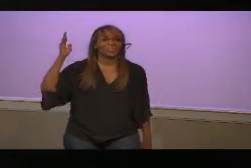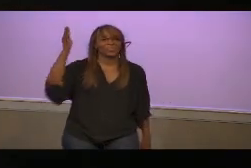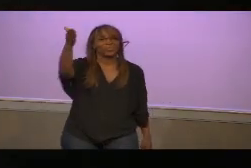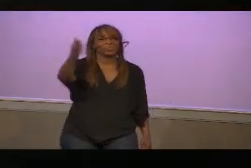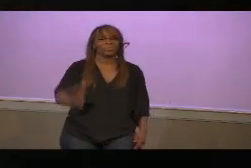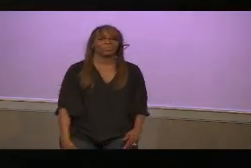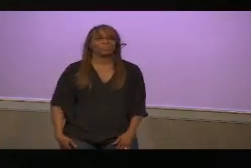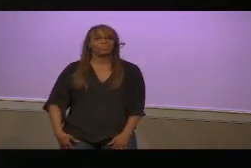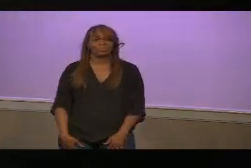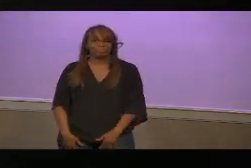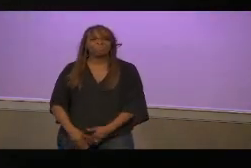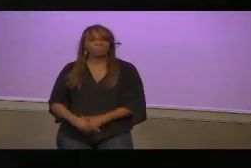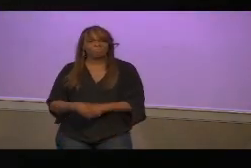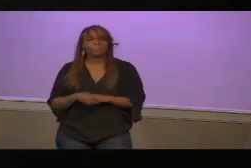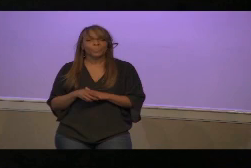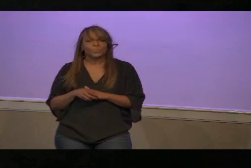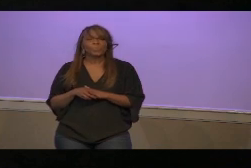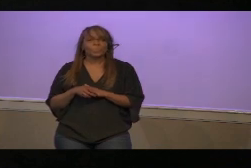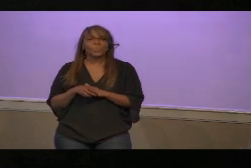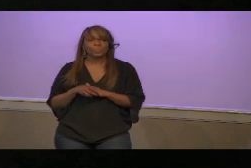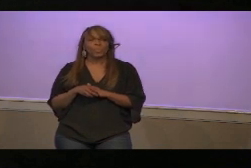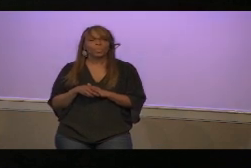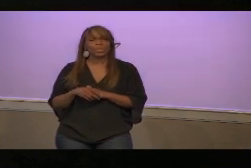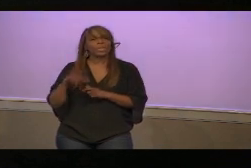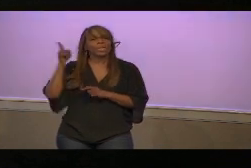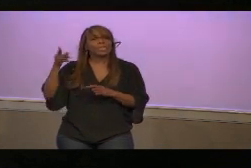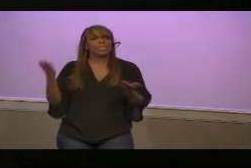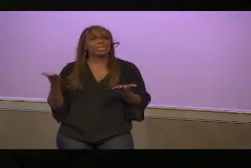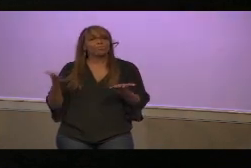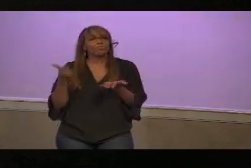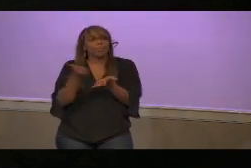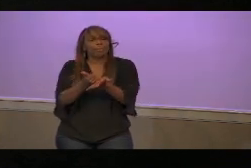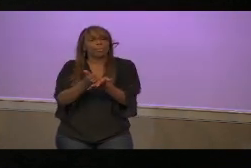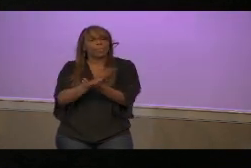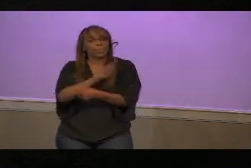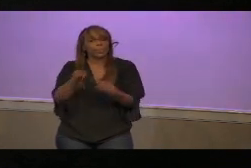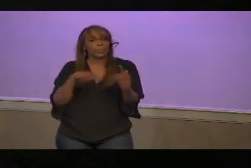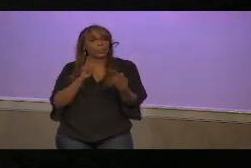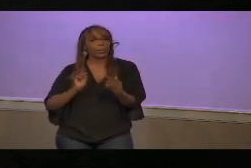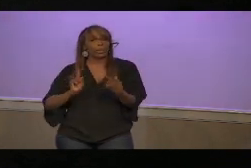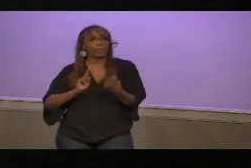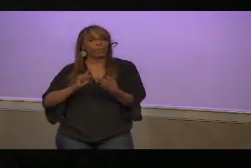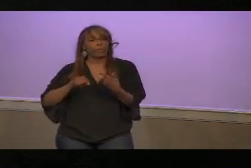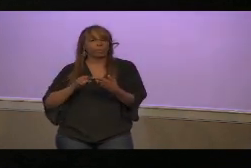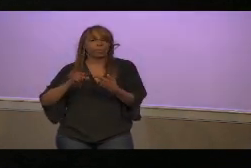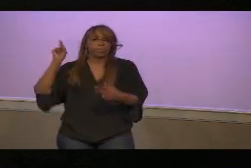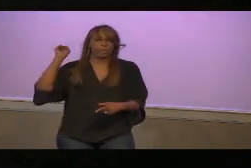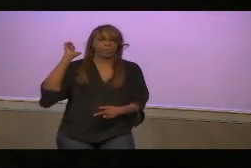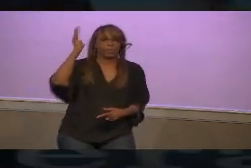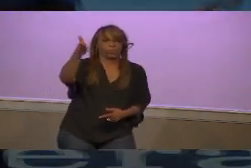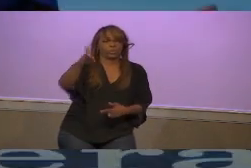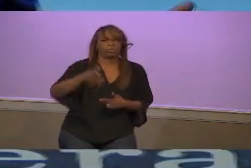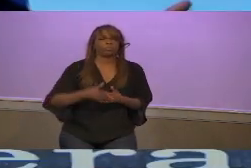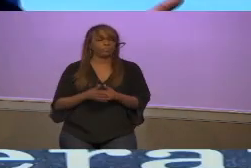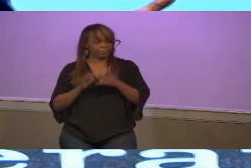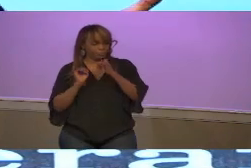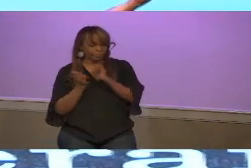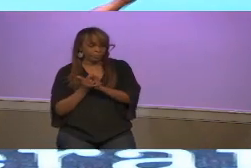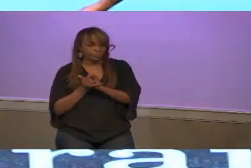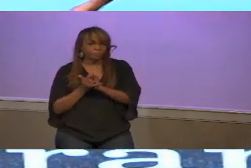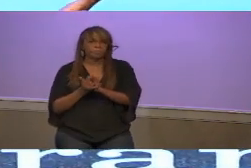future. He is our answer to the future. Where do we go from here? How do we get